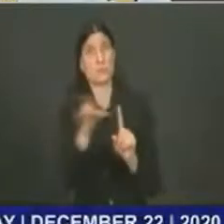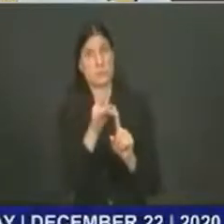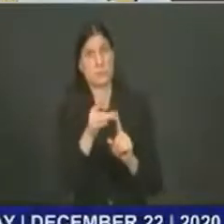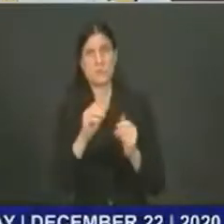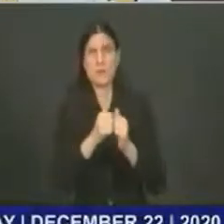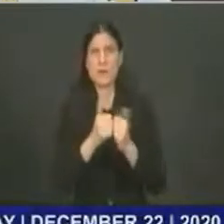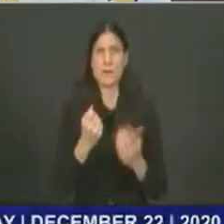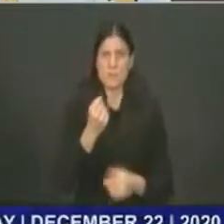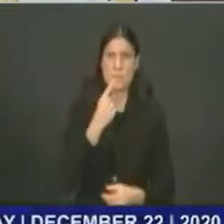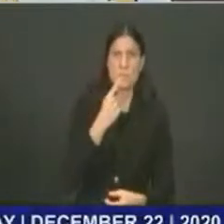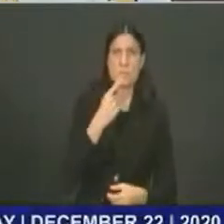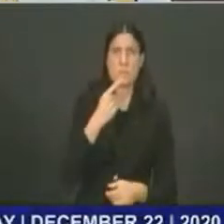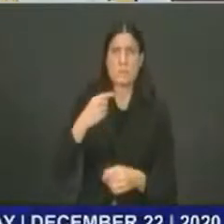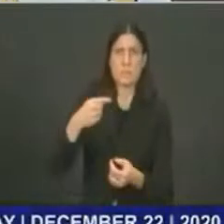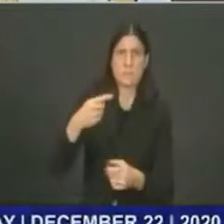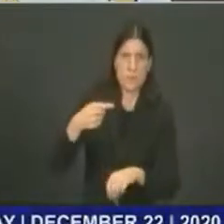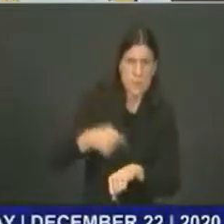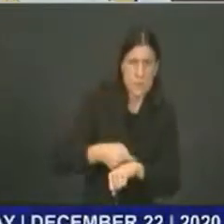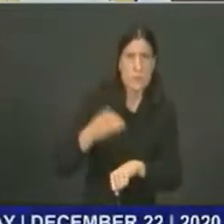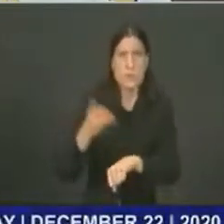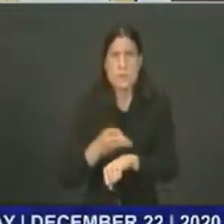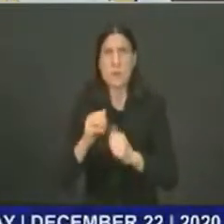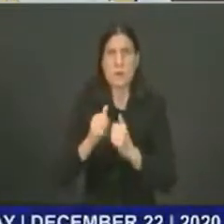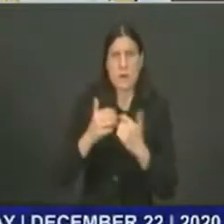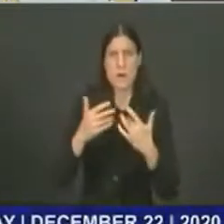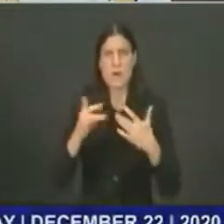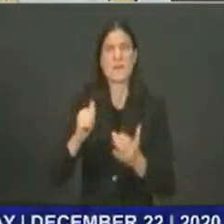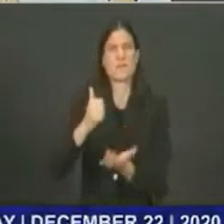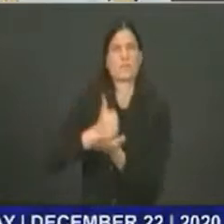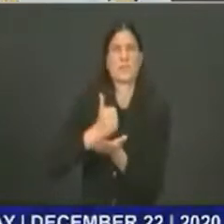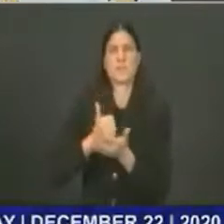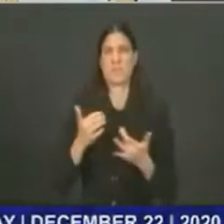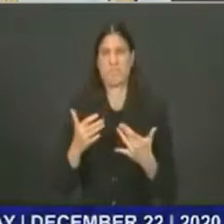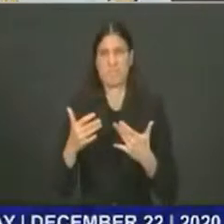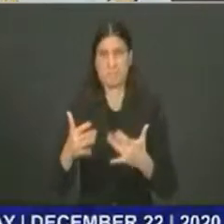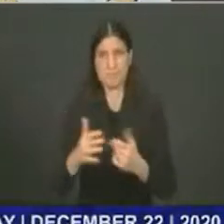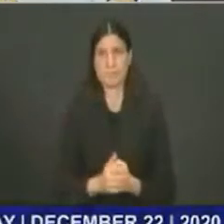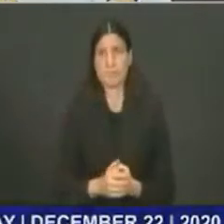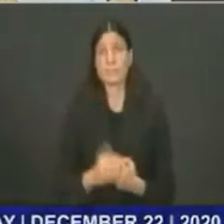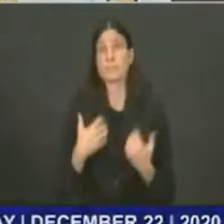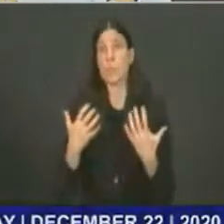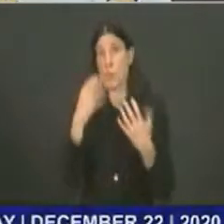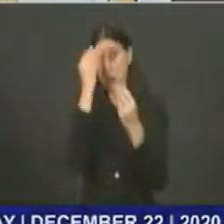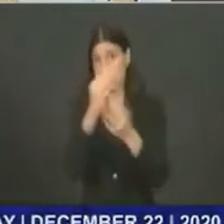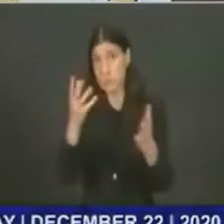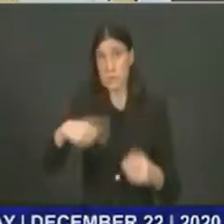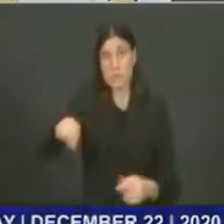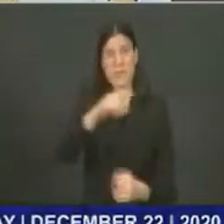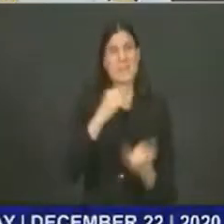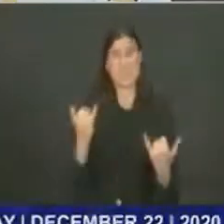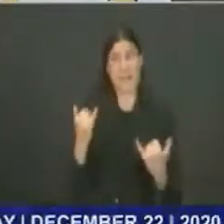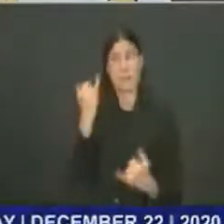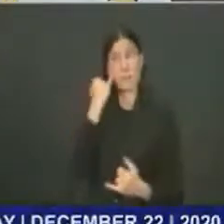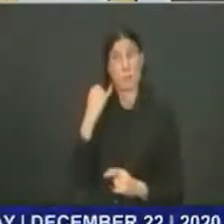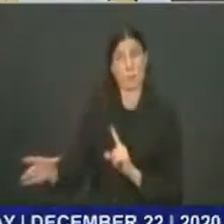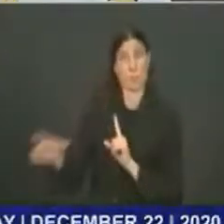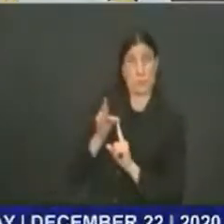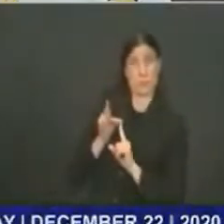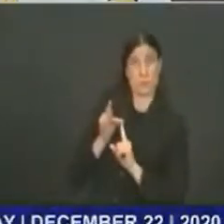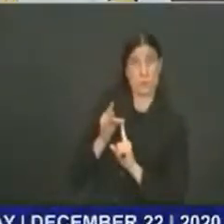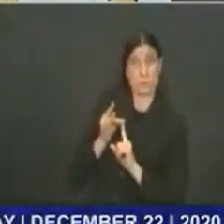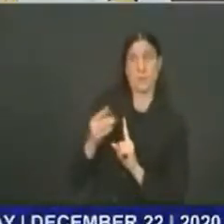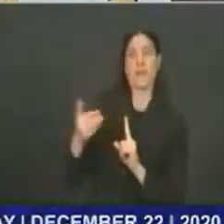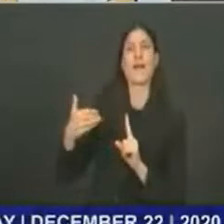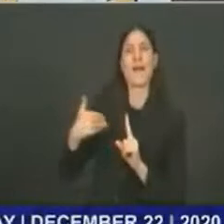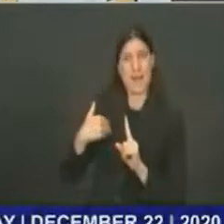that everyone knows about the treatment options that are available. We're ramping up testing. We want to ramp up the